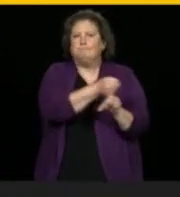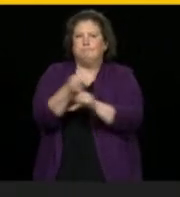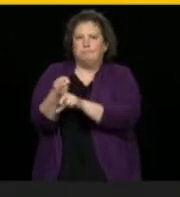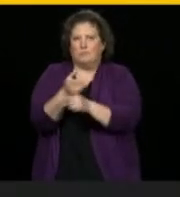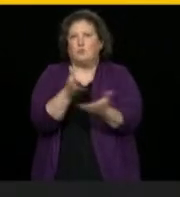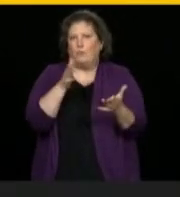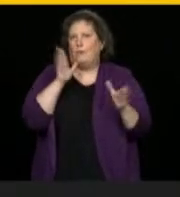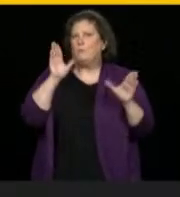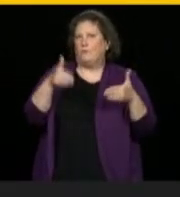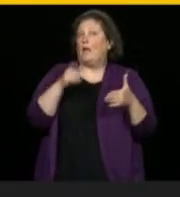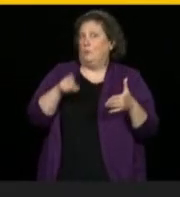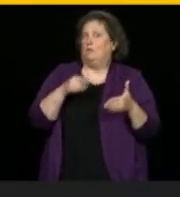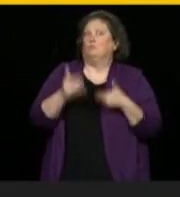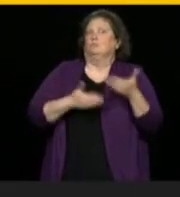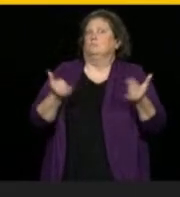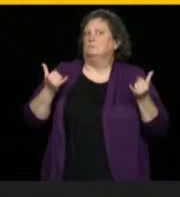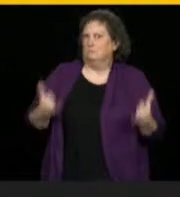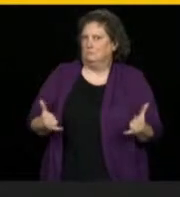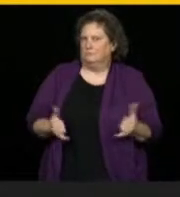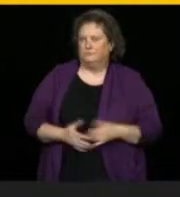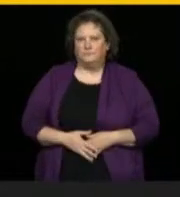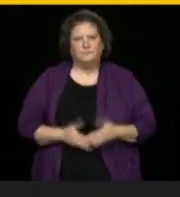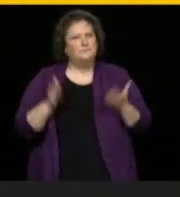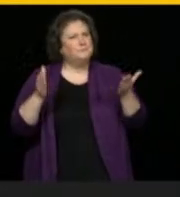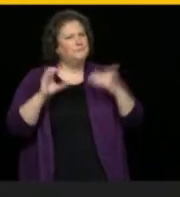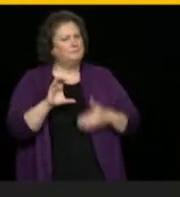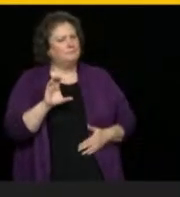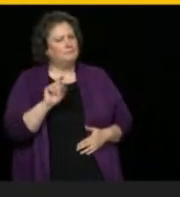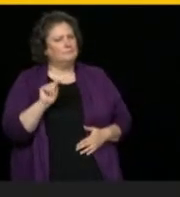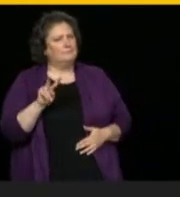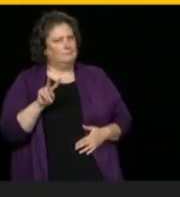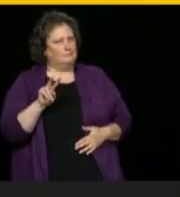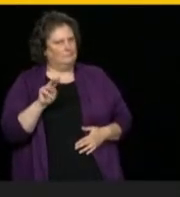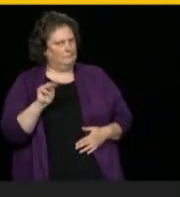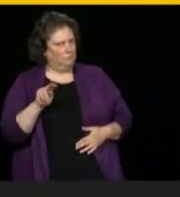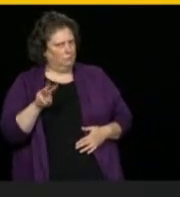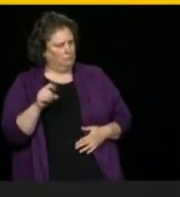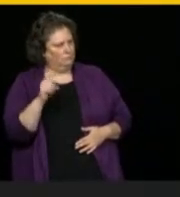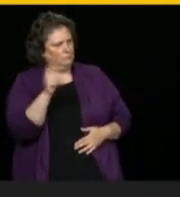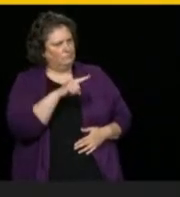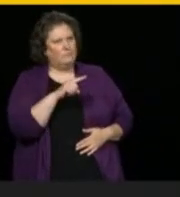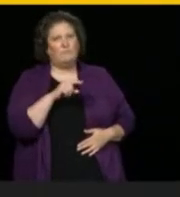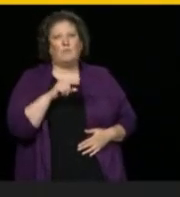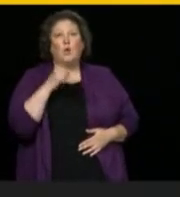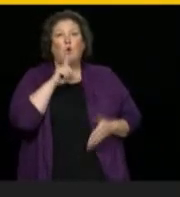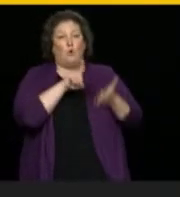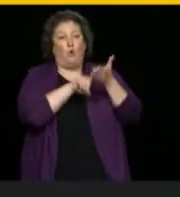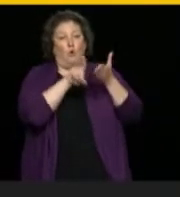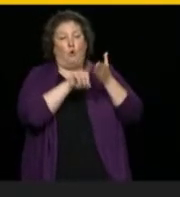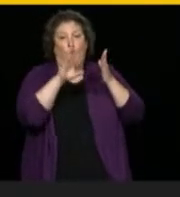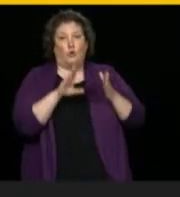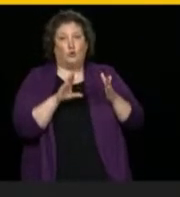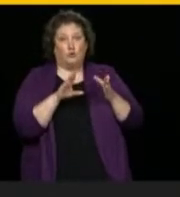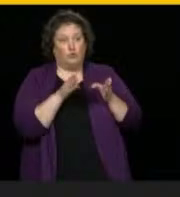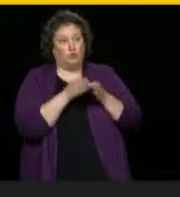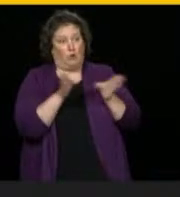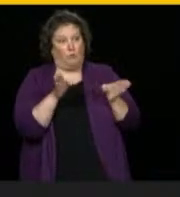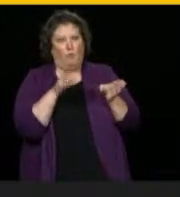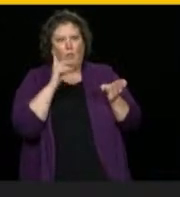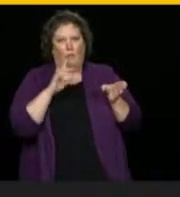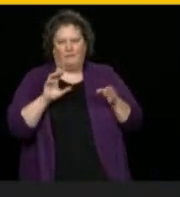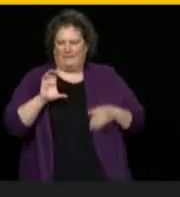Minister Molly Thomas, CTV National News. The Auditor General says the CBSA has lost track of tens of thousands of people that were set